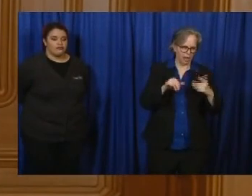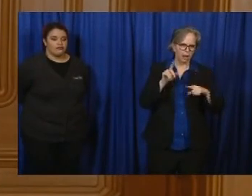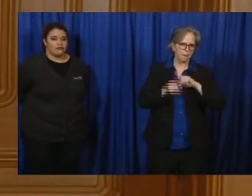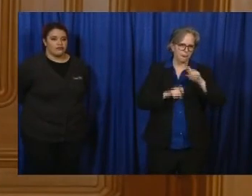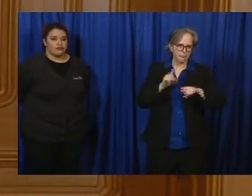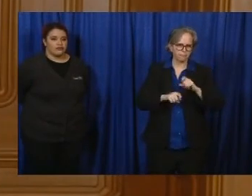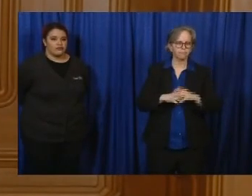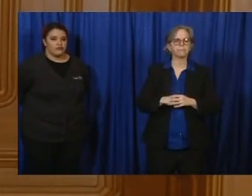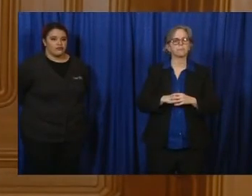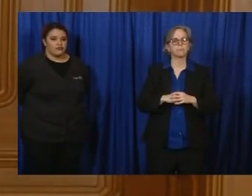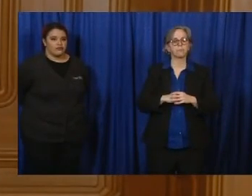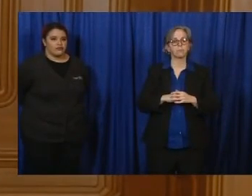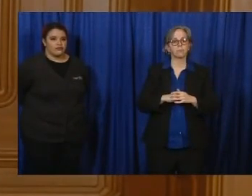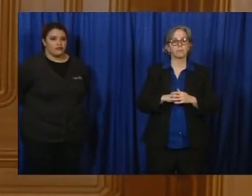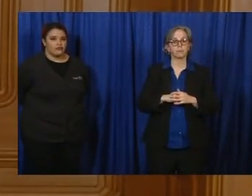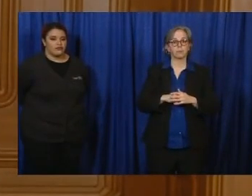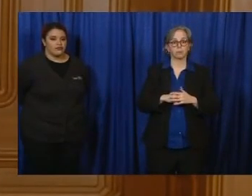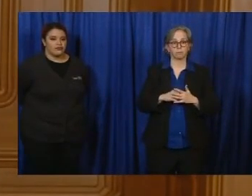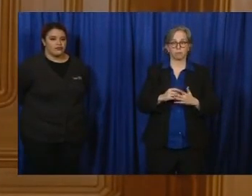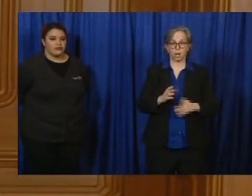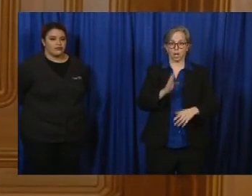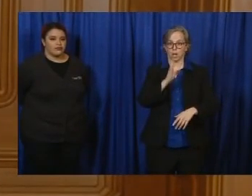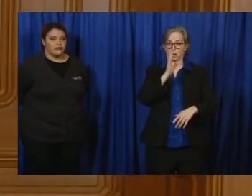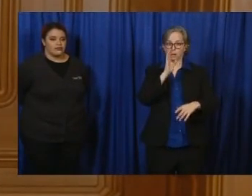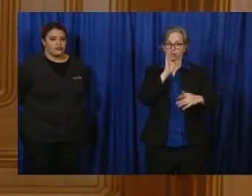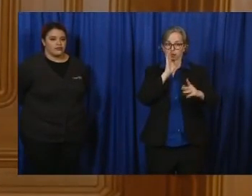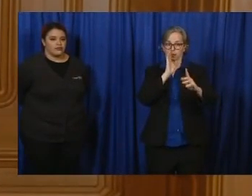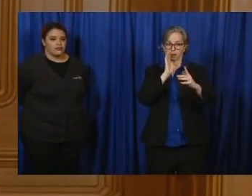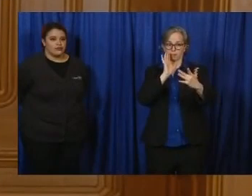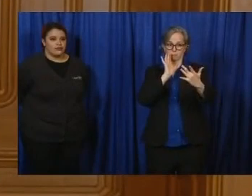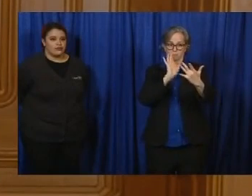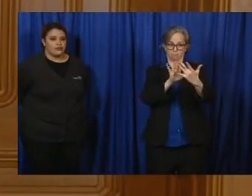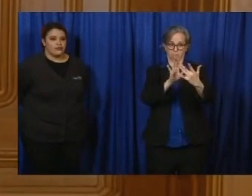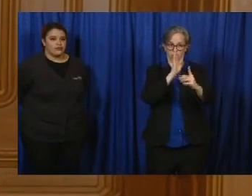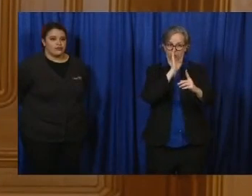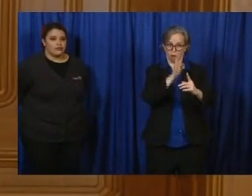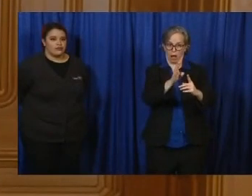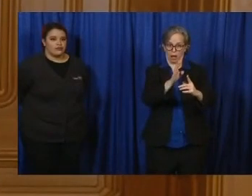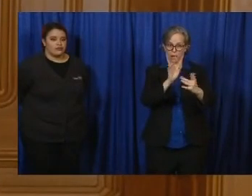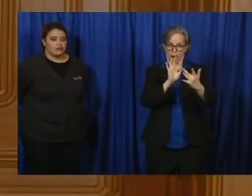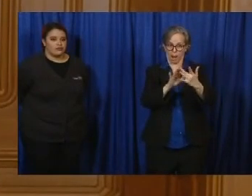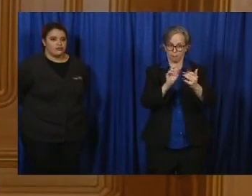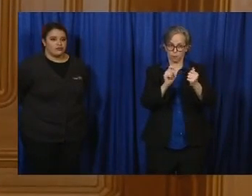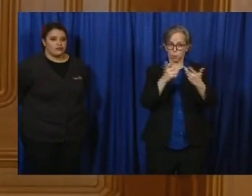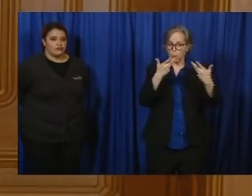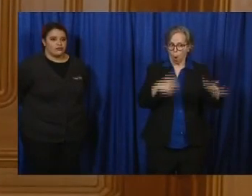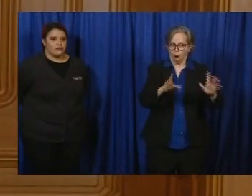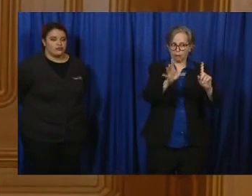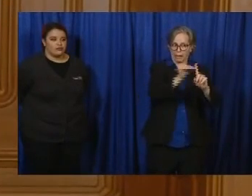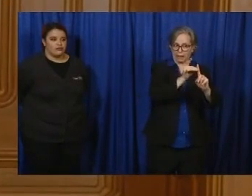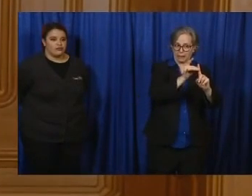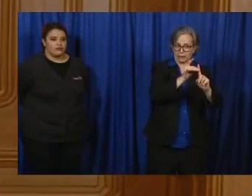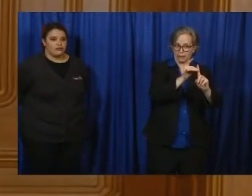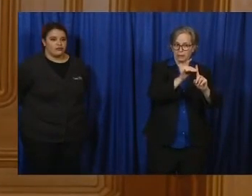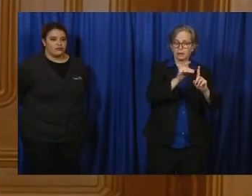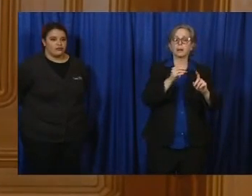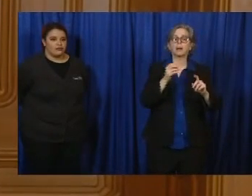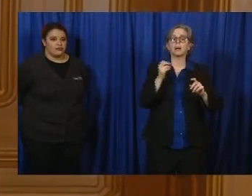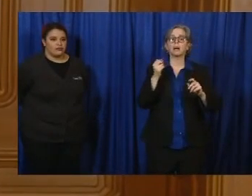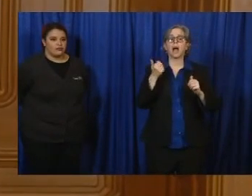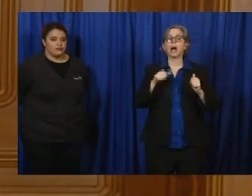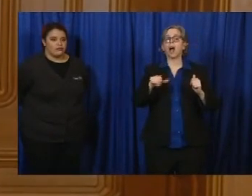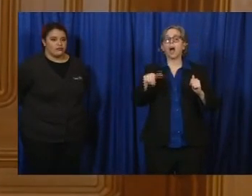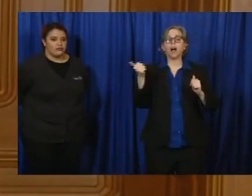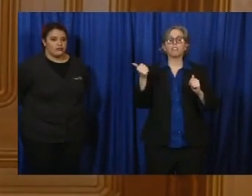contact takes into consideration direct contact with a person known to be infected with COVID-19, and also any symptoms such